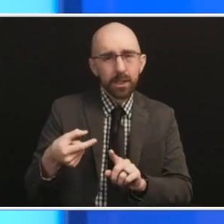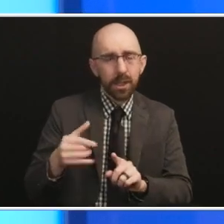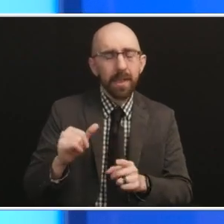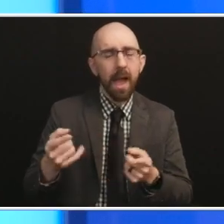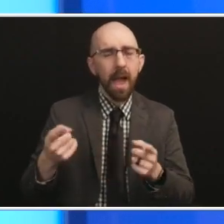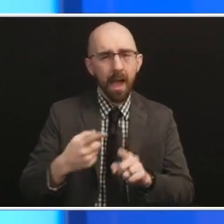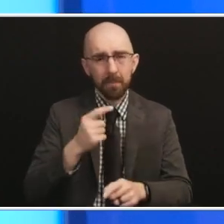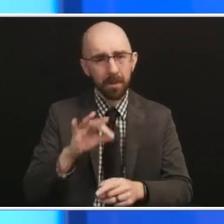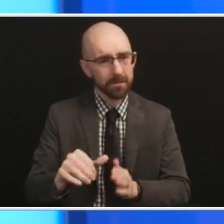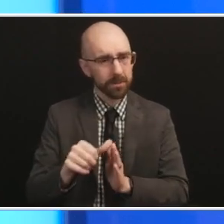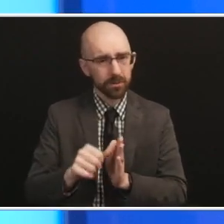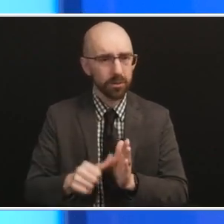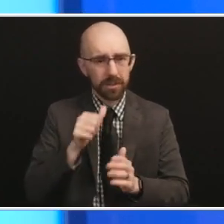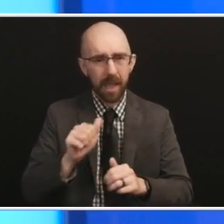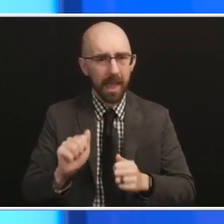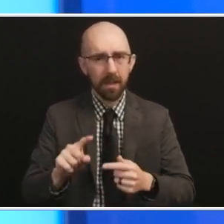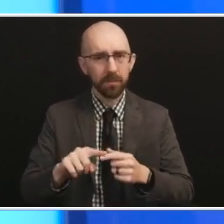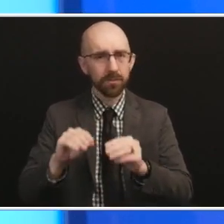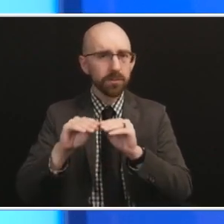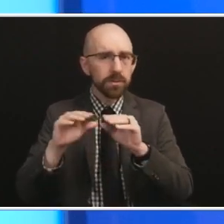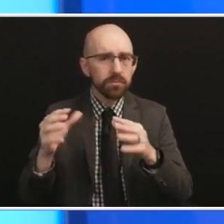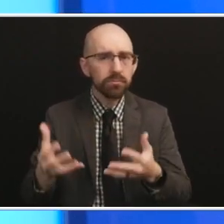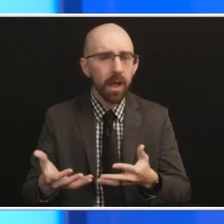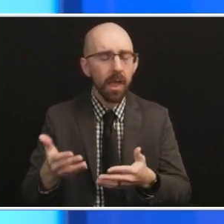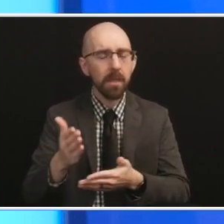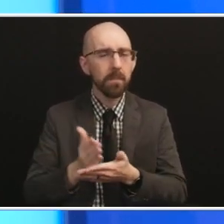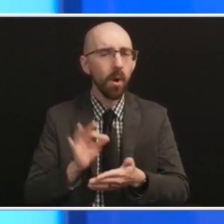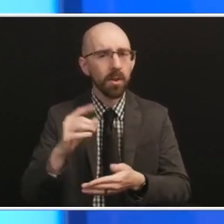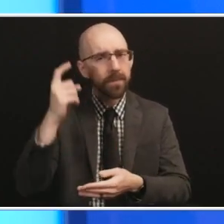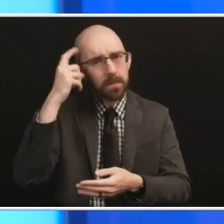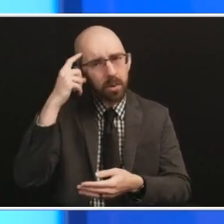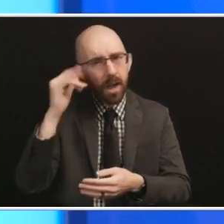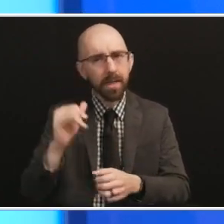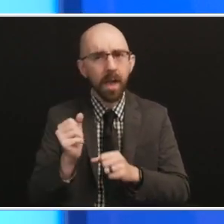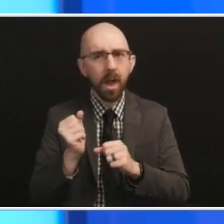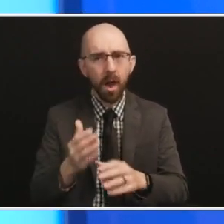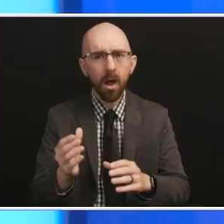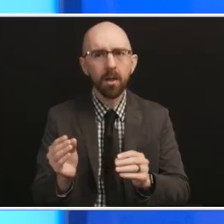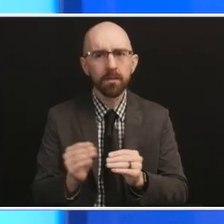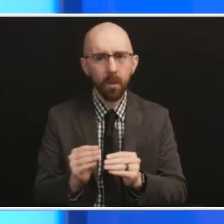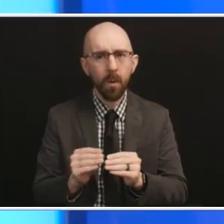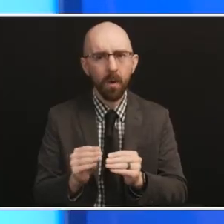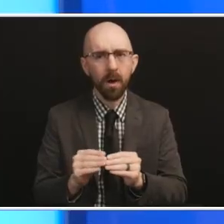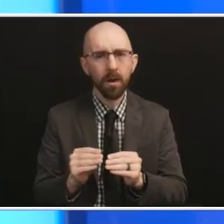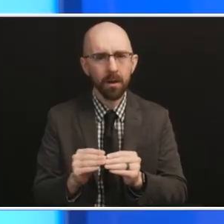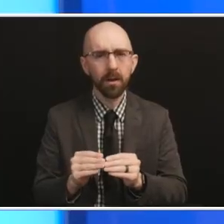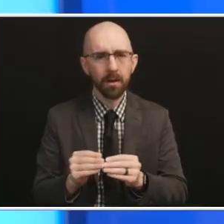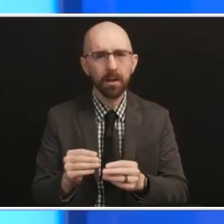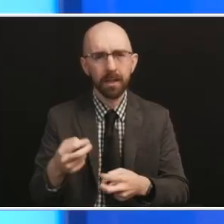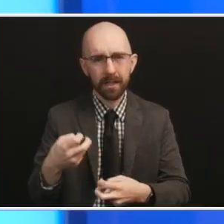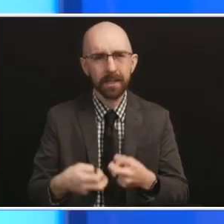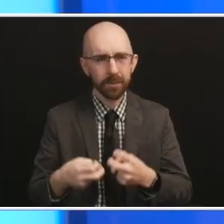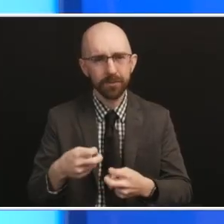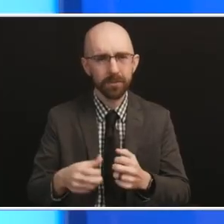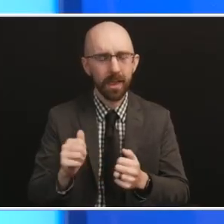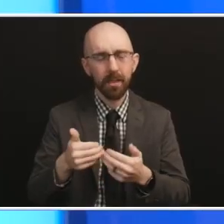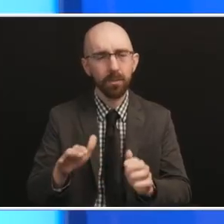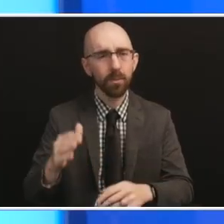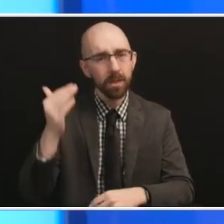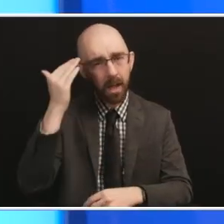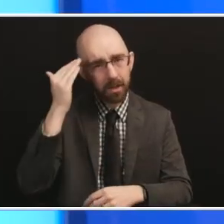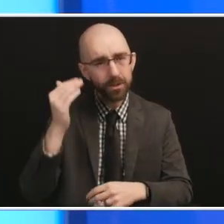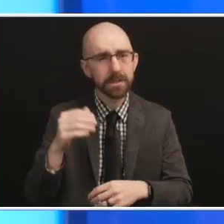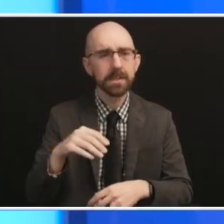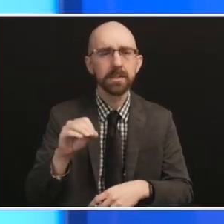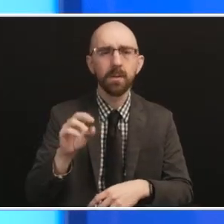it's unable to spread to bigger areas of his brain to cause more of those issues he was having before with the losing consciousness or getting confusion and